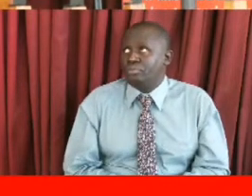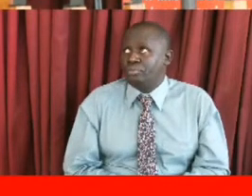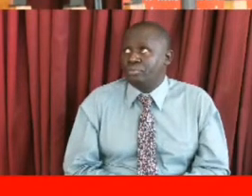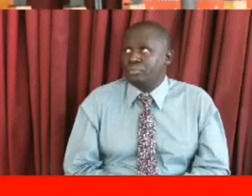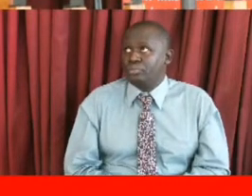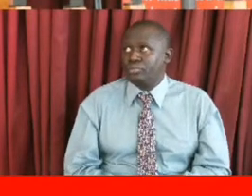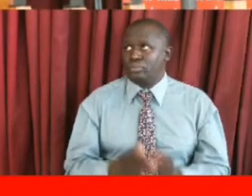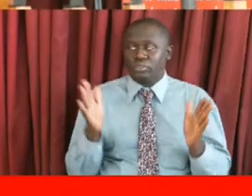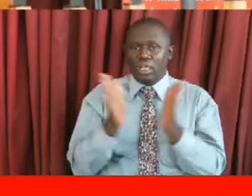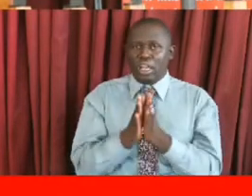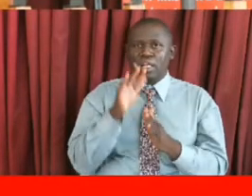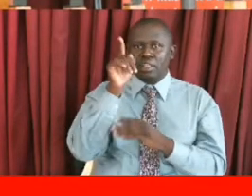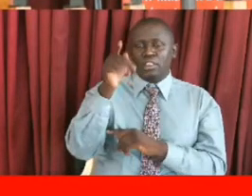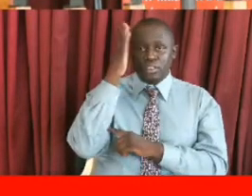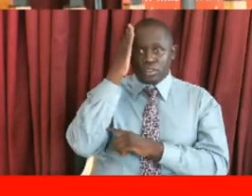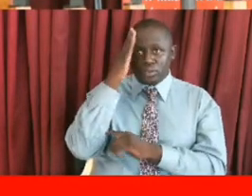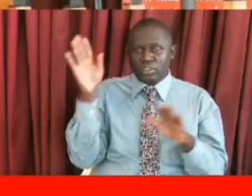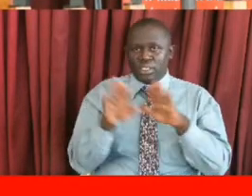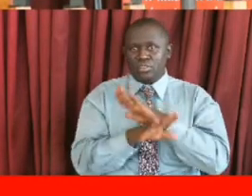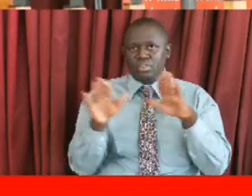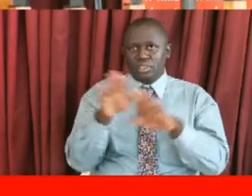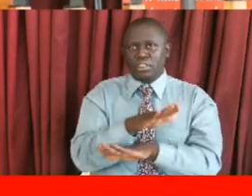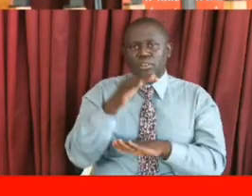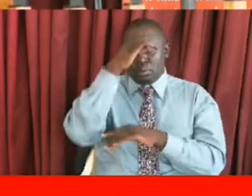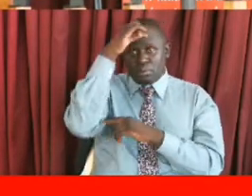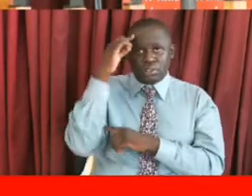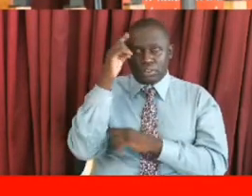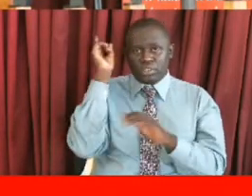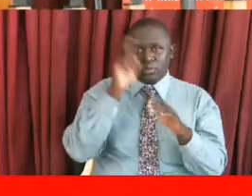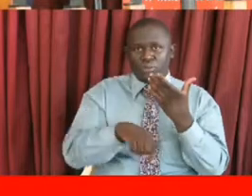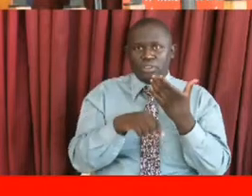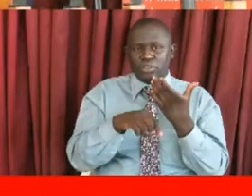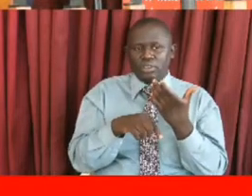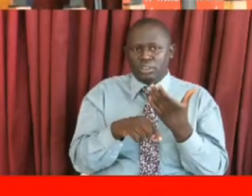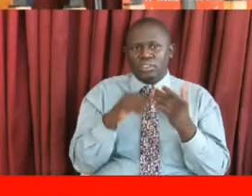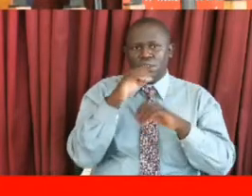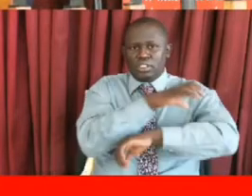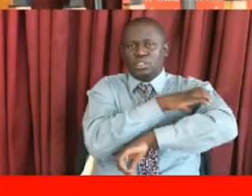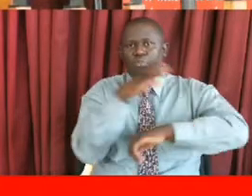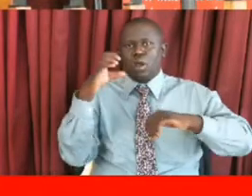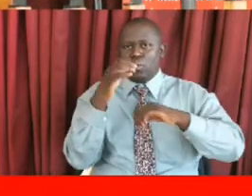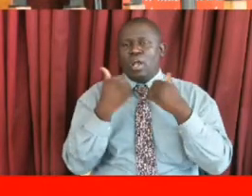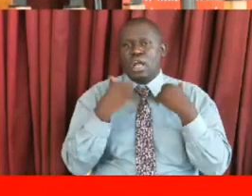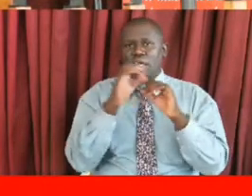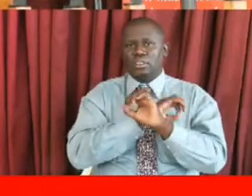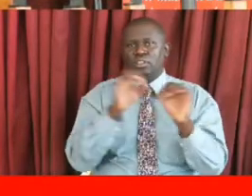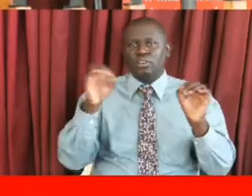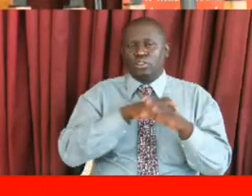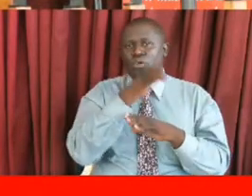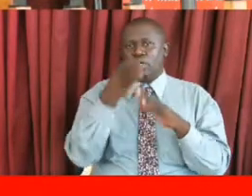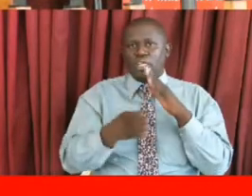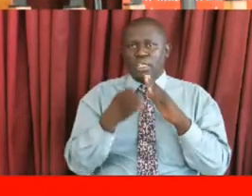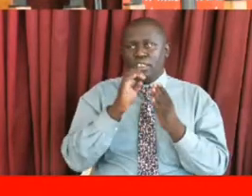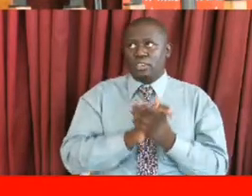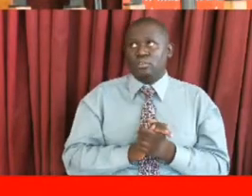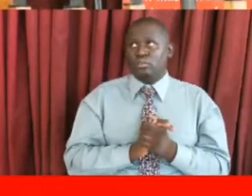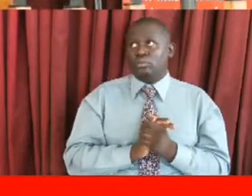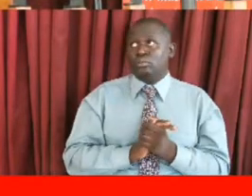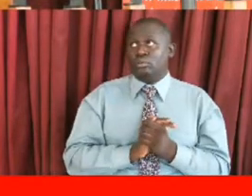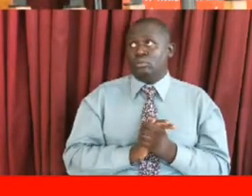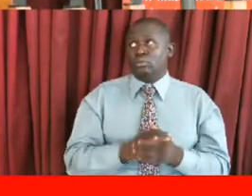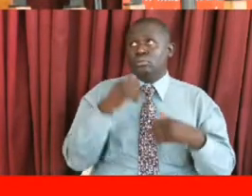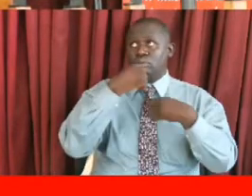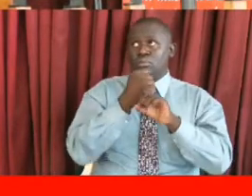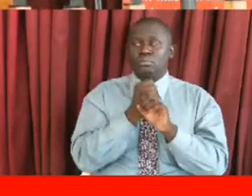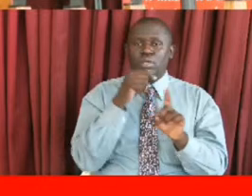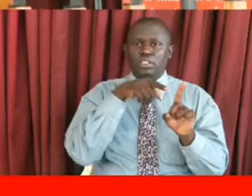and he knows everything because he's infinite and being INF